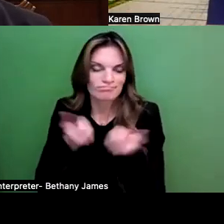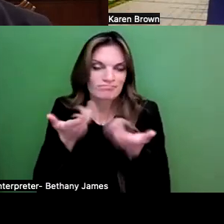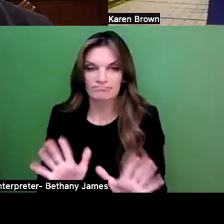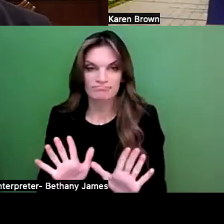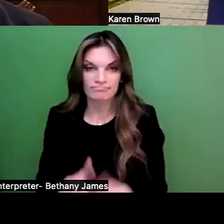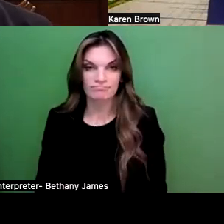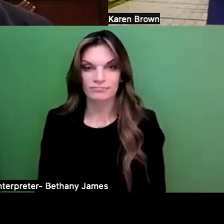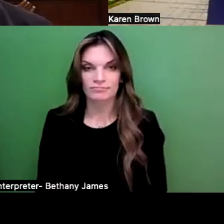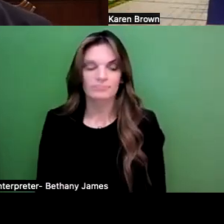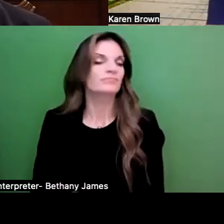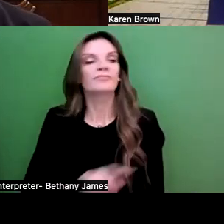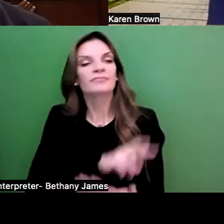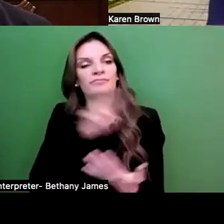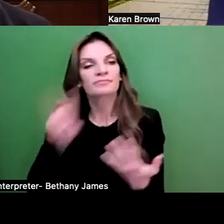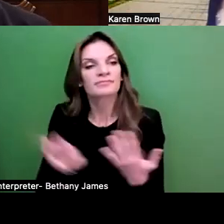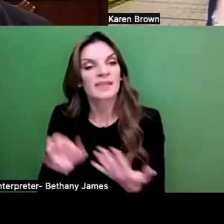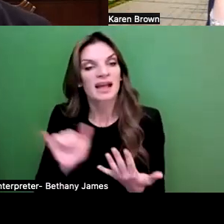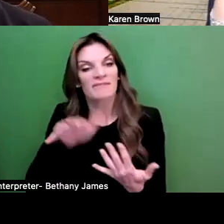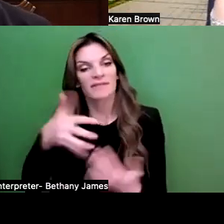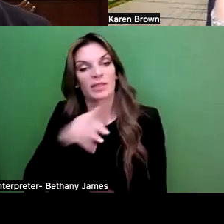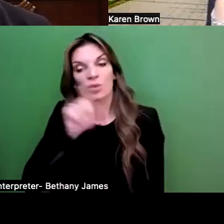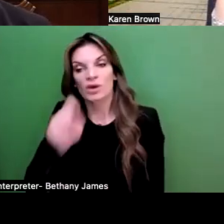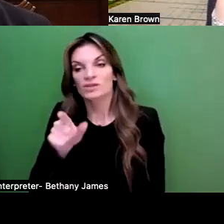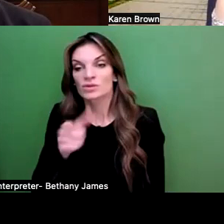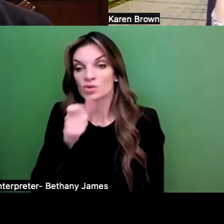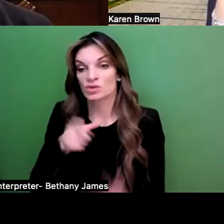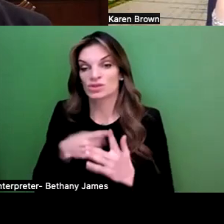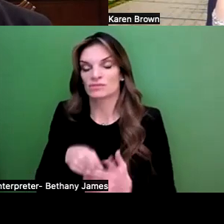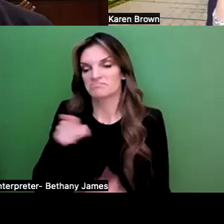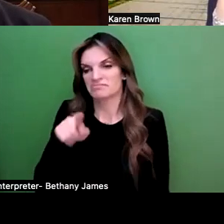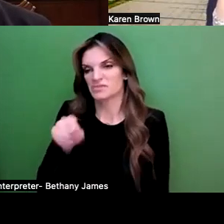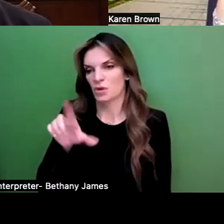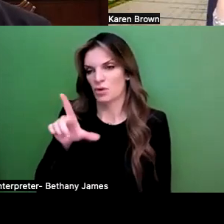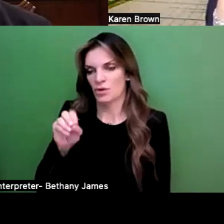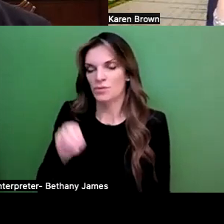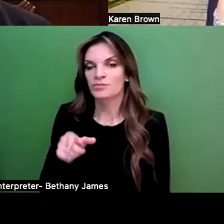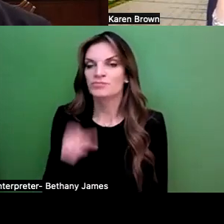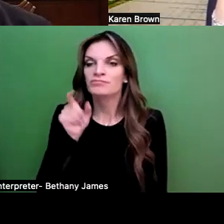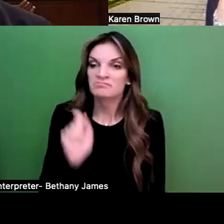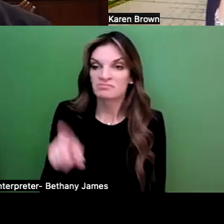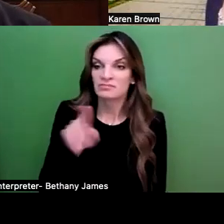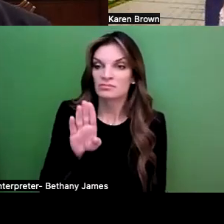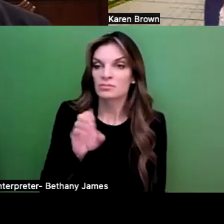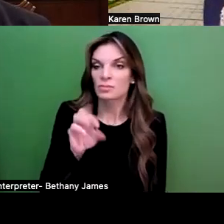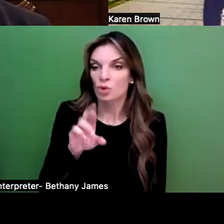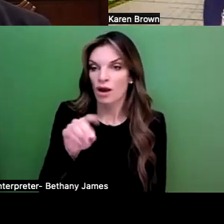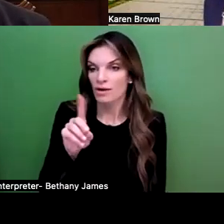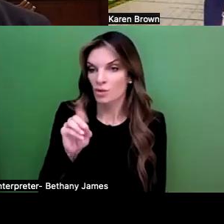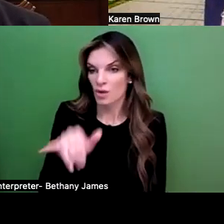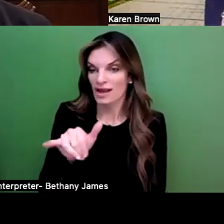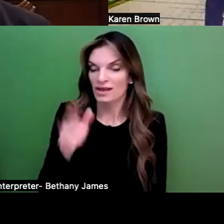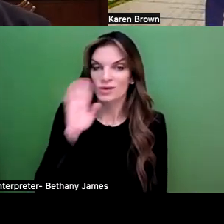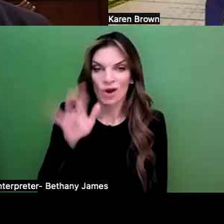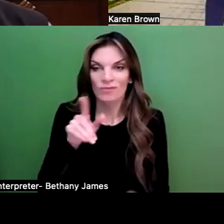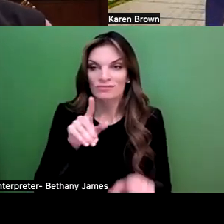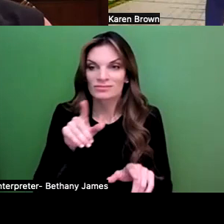Question 5, Mr. Zollo, you will begin. What kind of development should go on Broadway where vacant stores have stood for so many years?